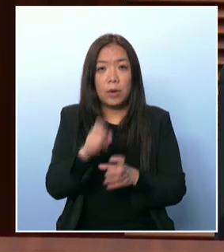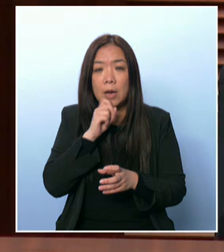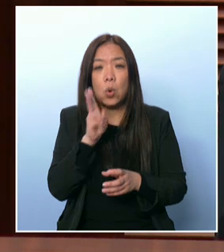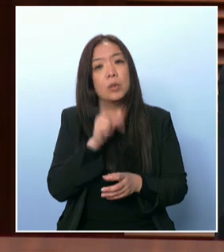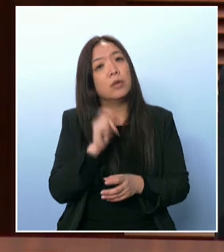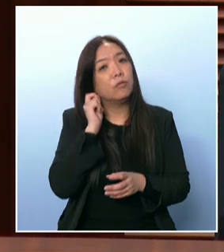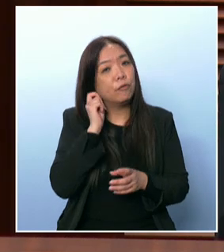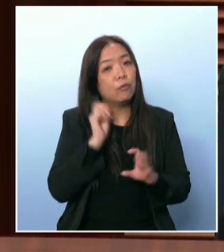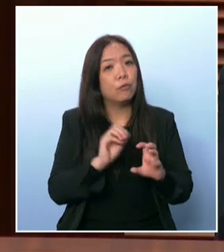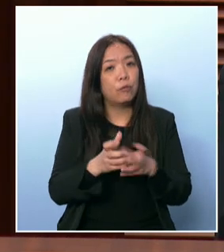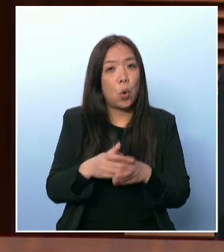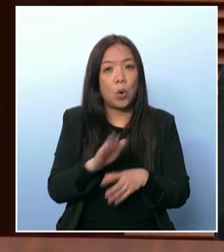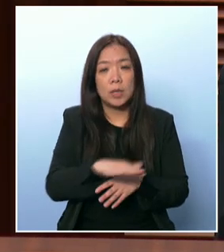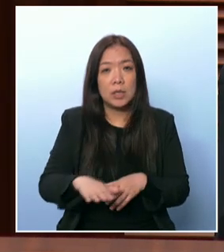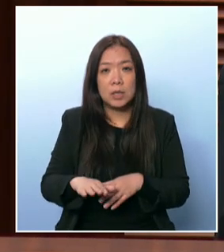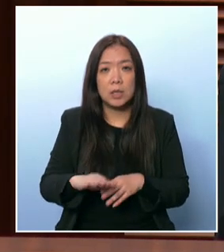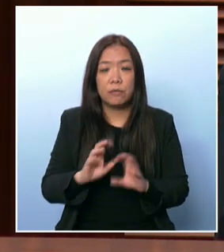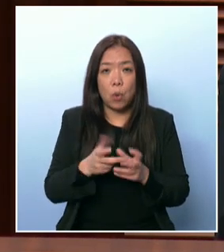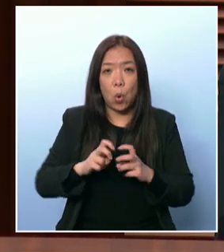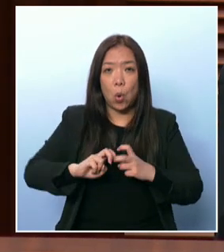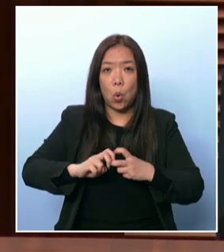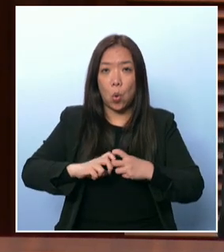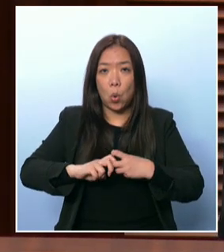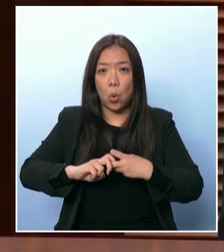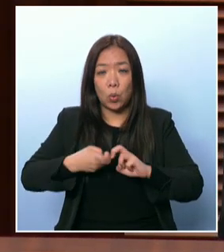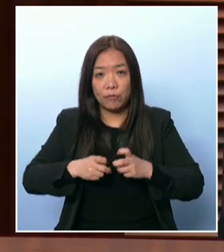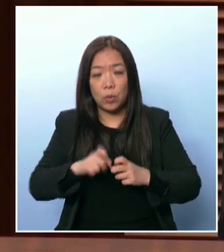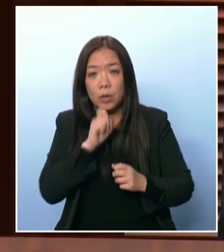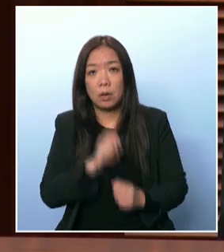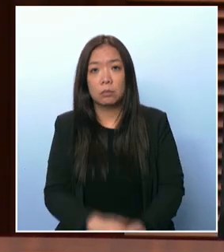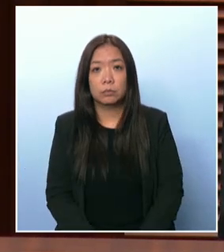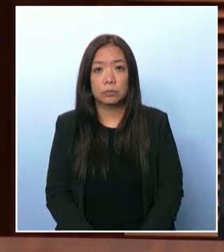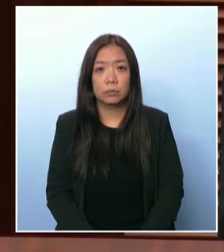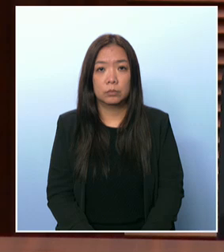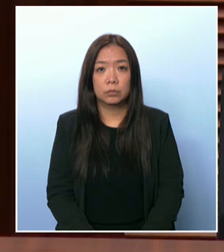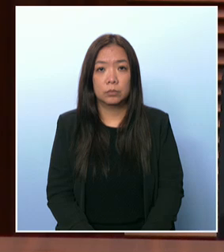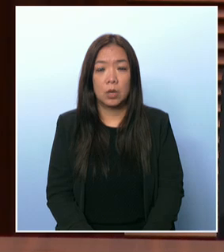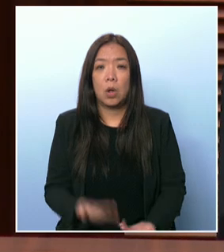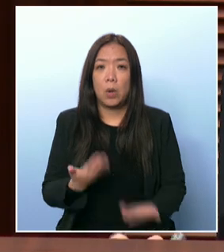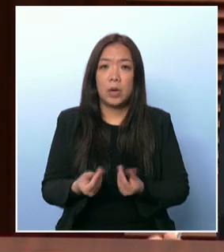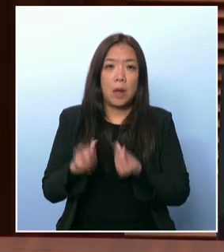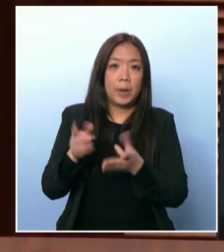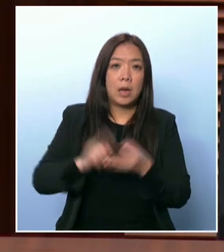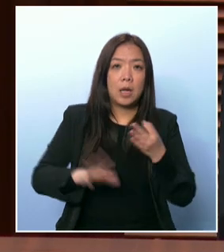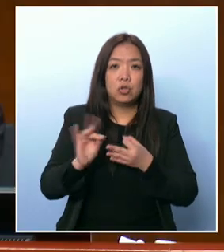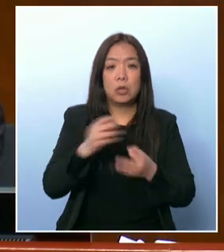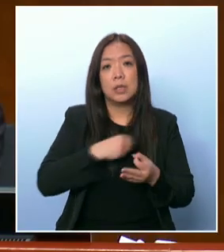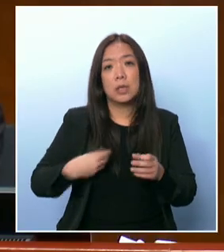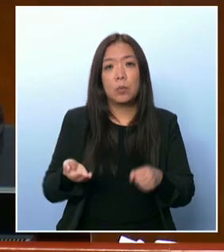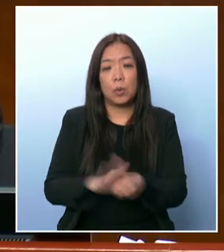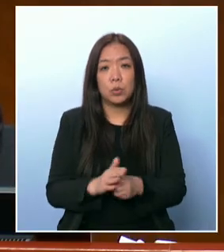Now, for the Chinese medicine hospital, there will be specialties in the field of gynecology, pediatrics,